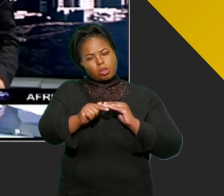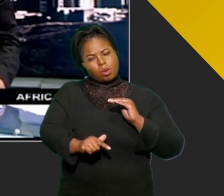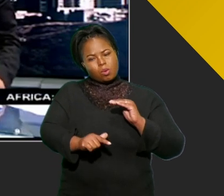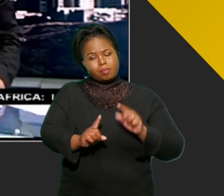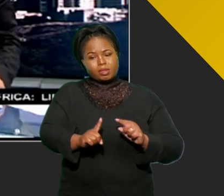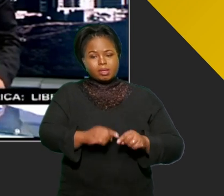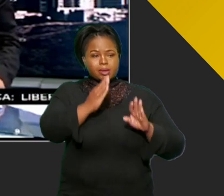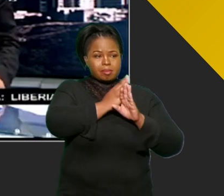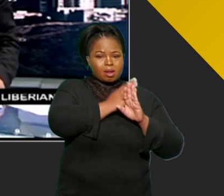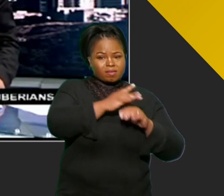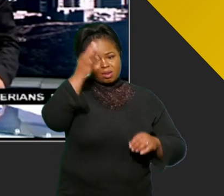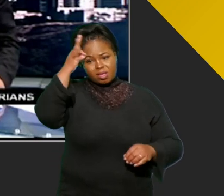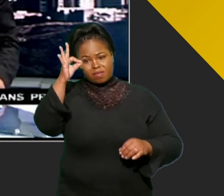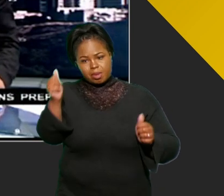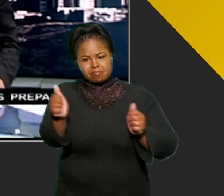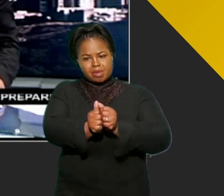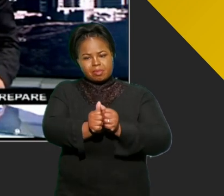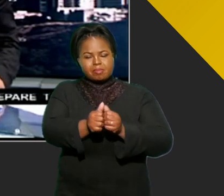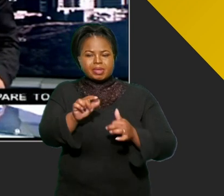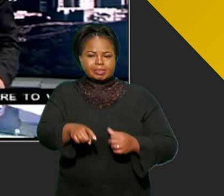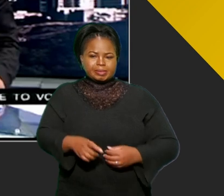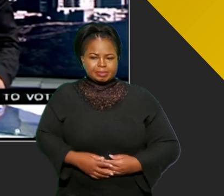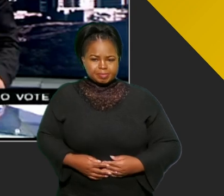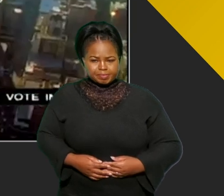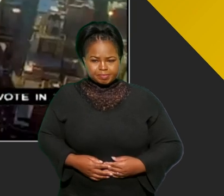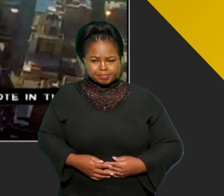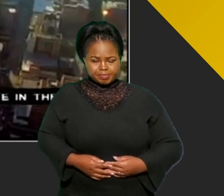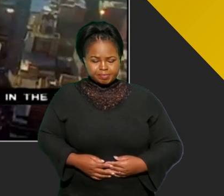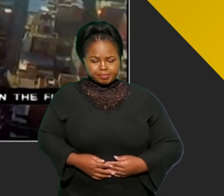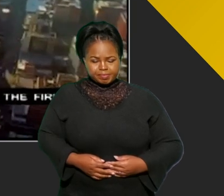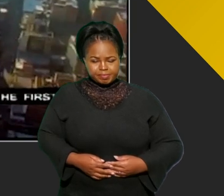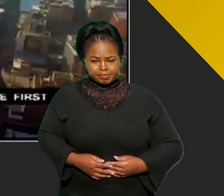public-private partnership has come under fire from some quarters.